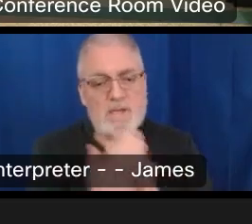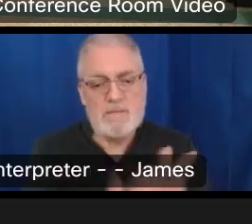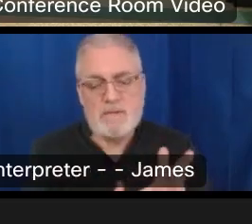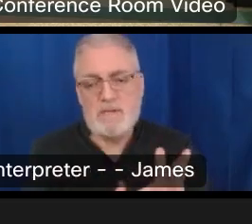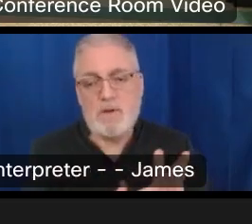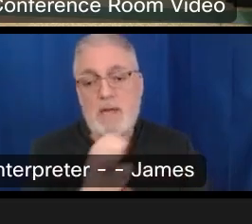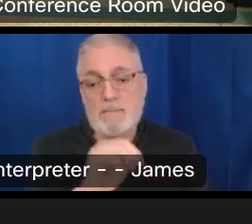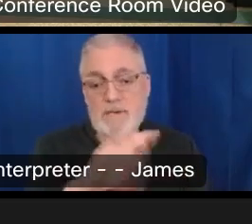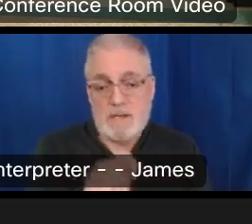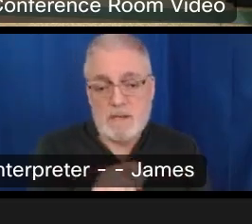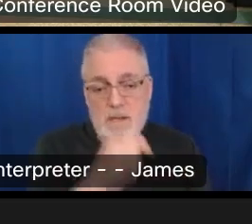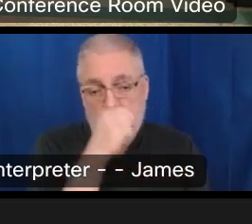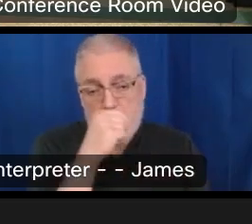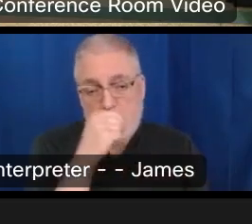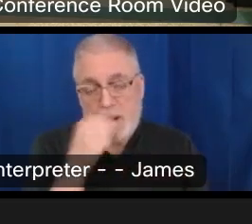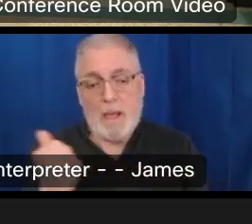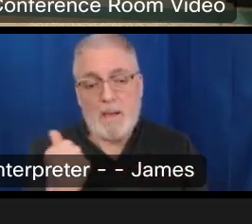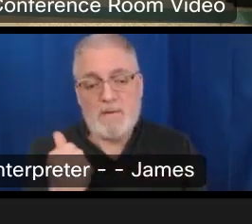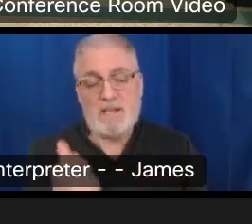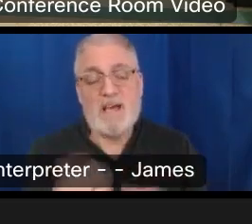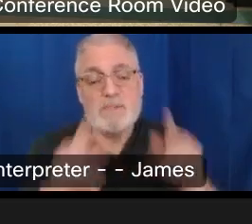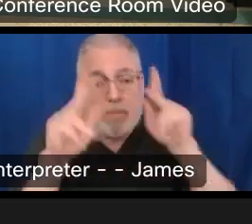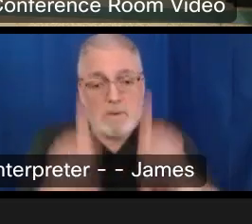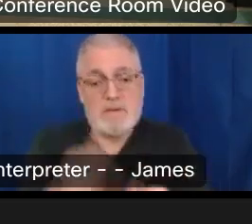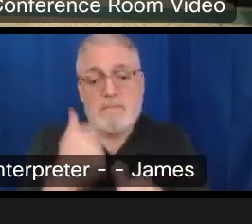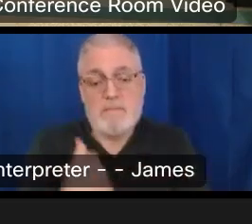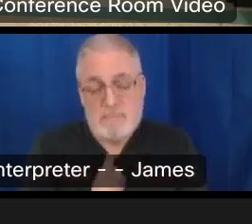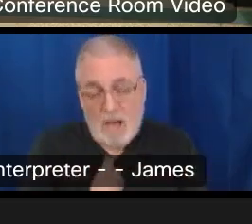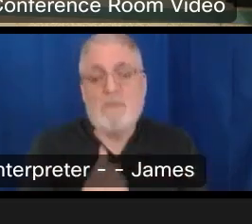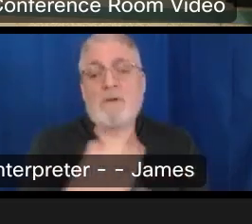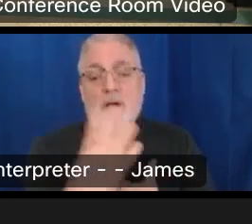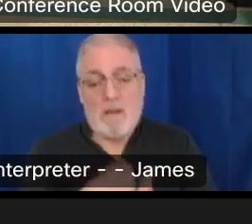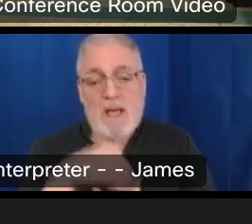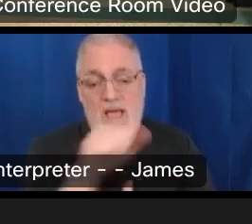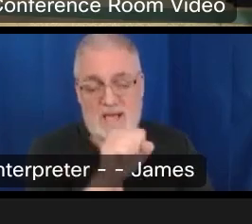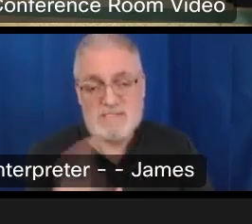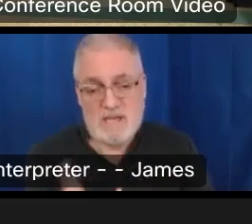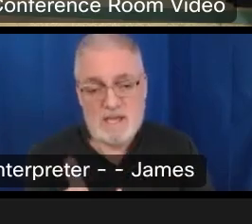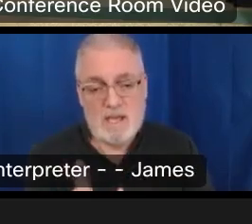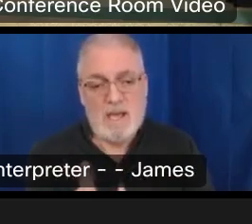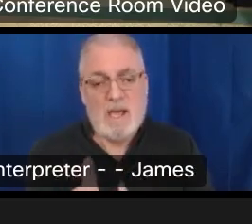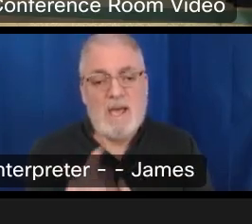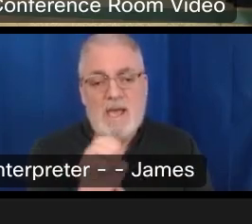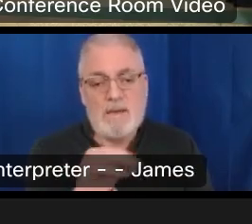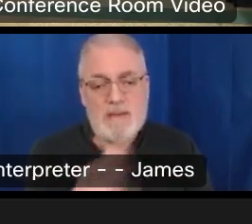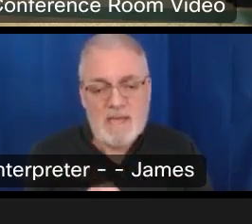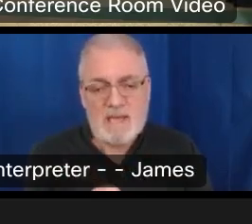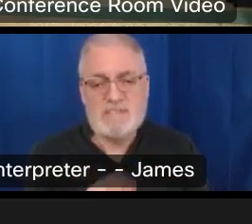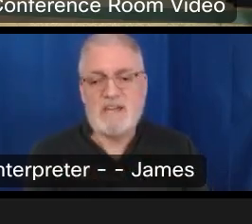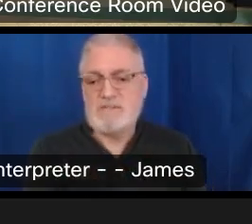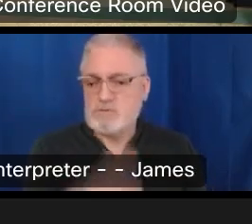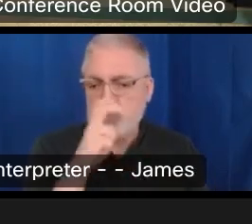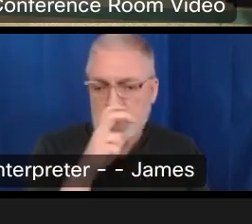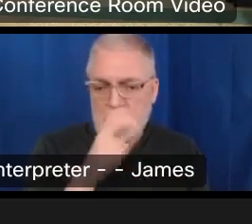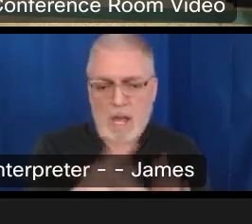it's protocol based. It's, it's short term. It's a great job that